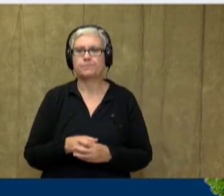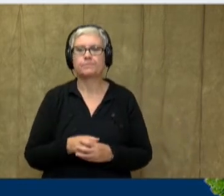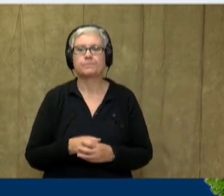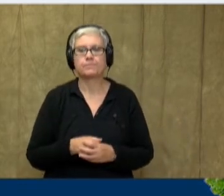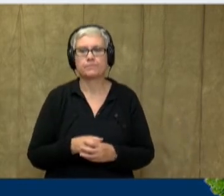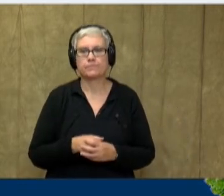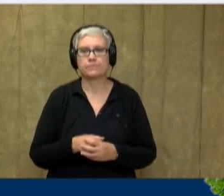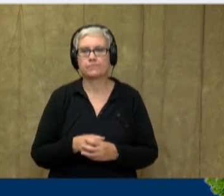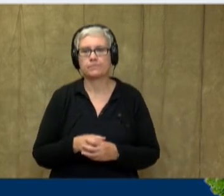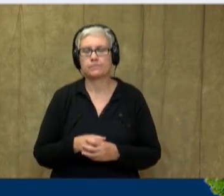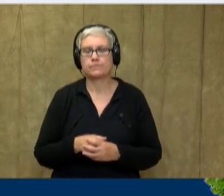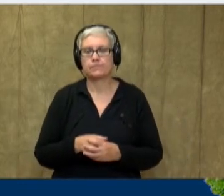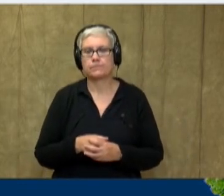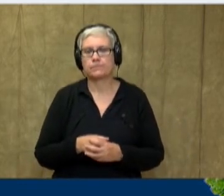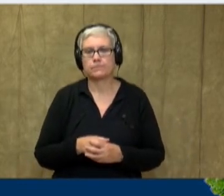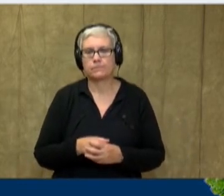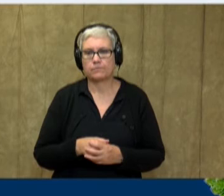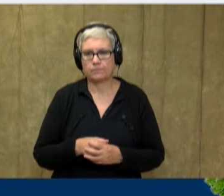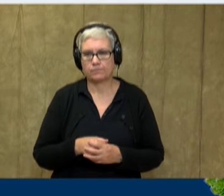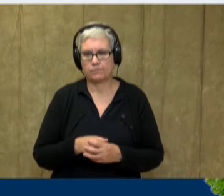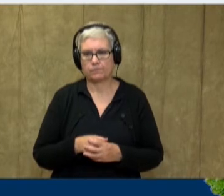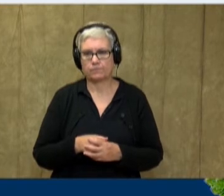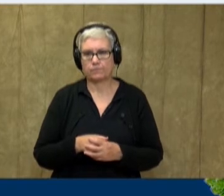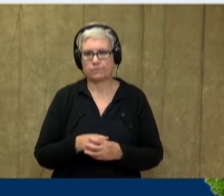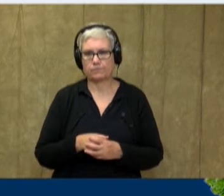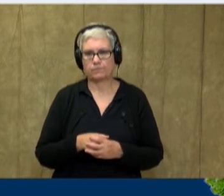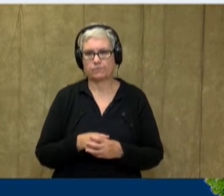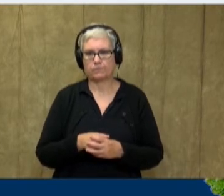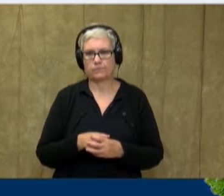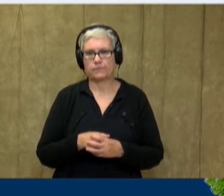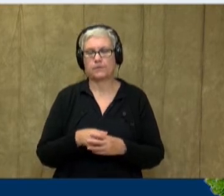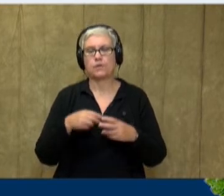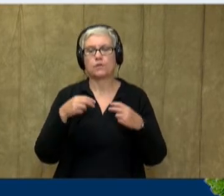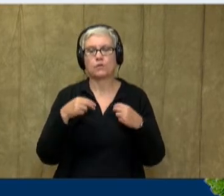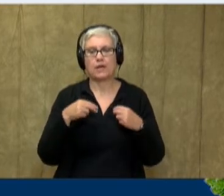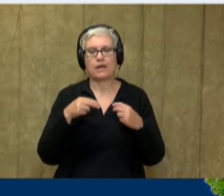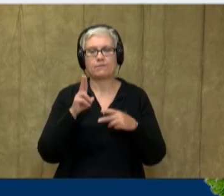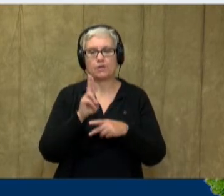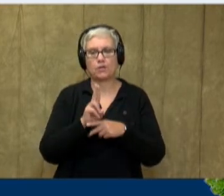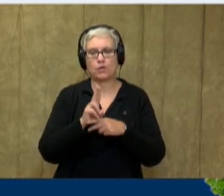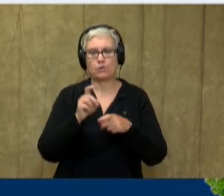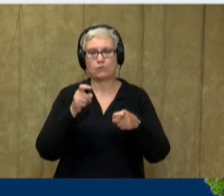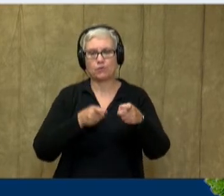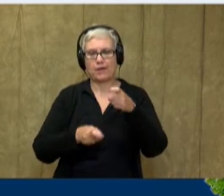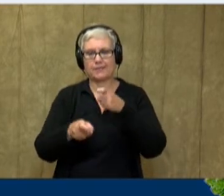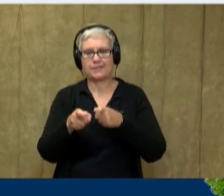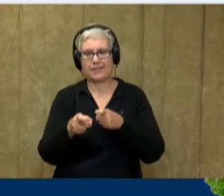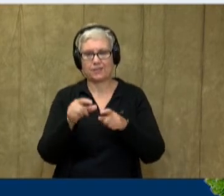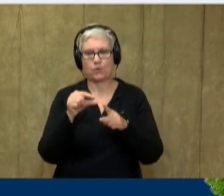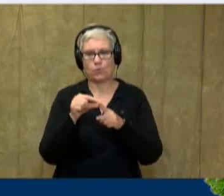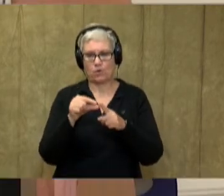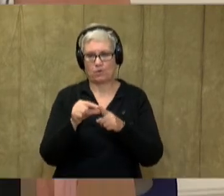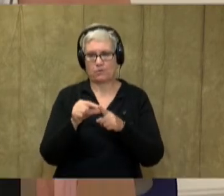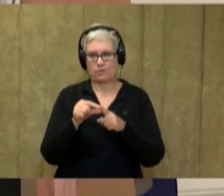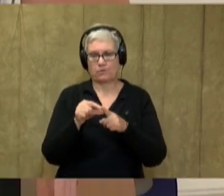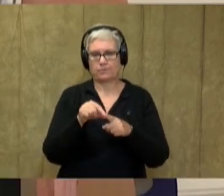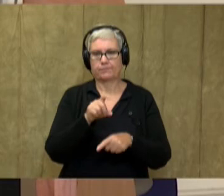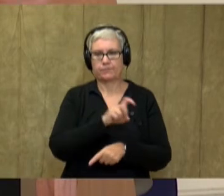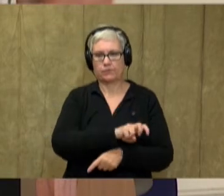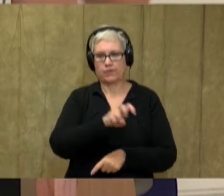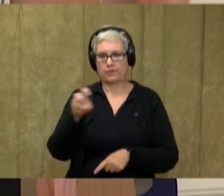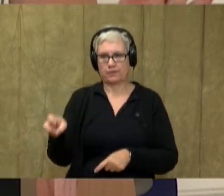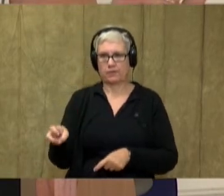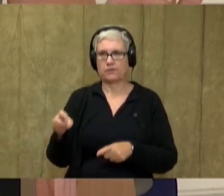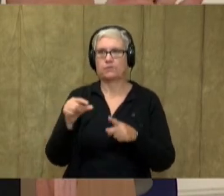going to try to do. So you have to use those transitional words going into explaining something else. Well, since